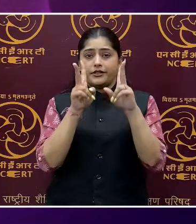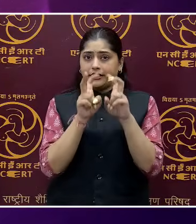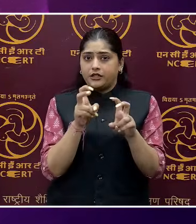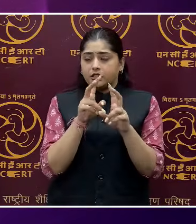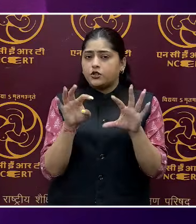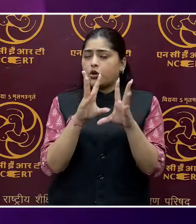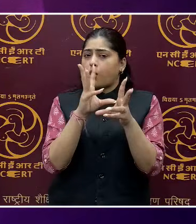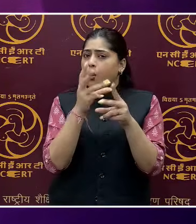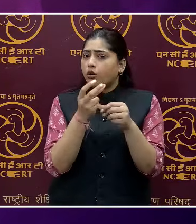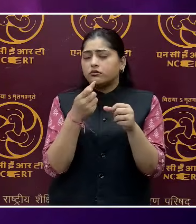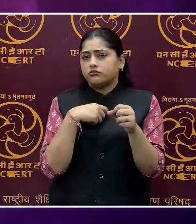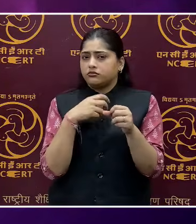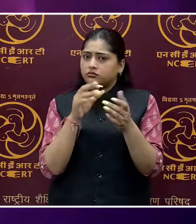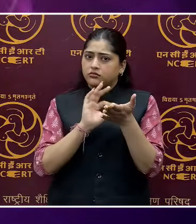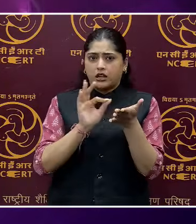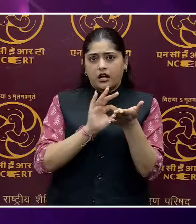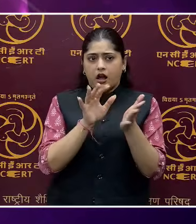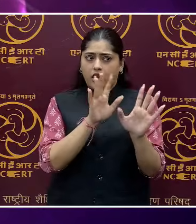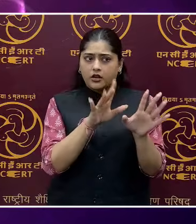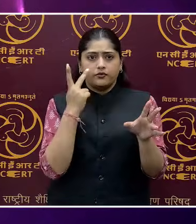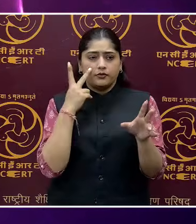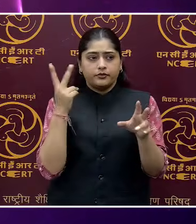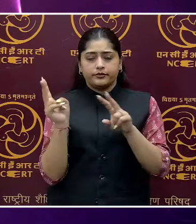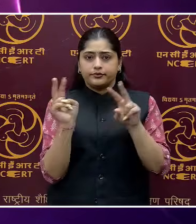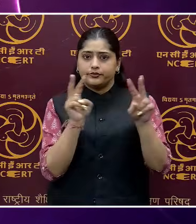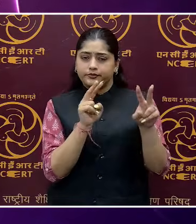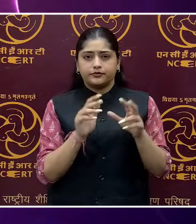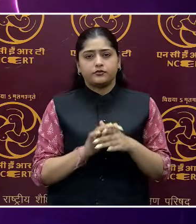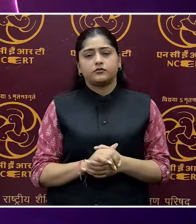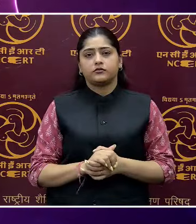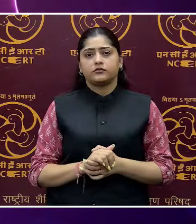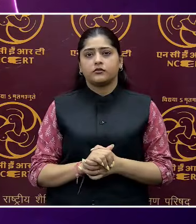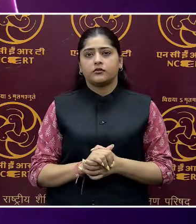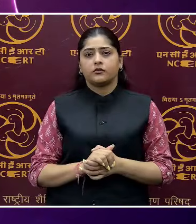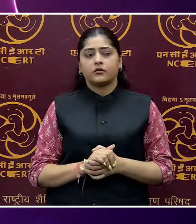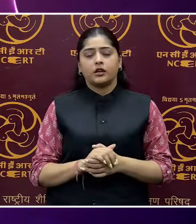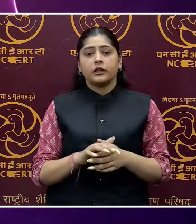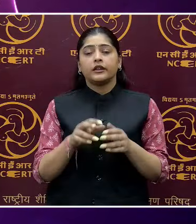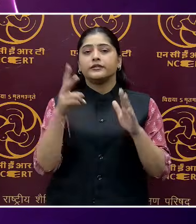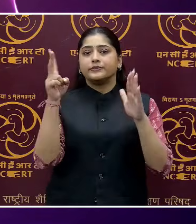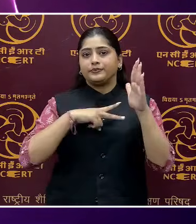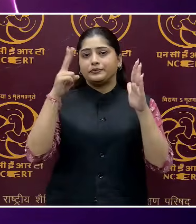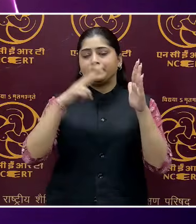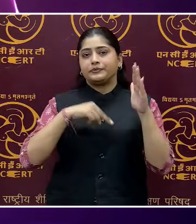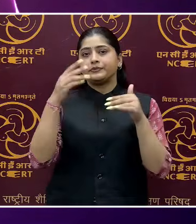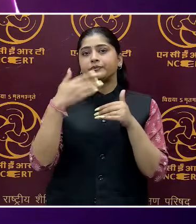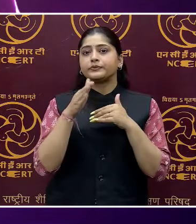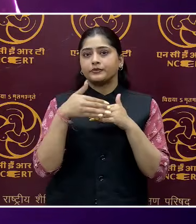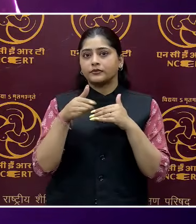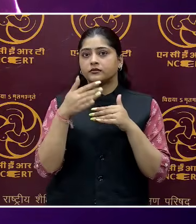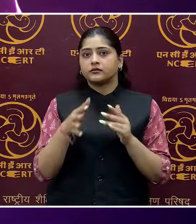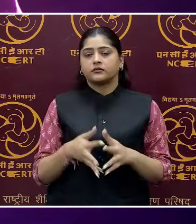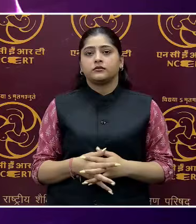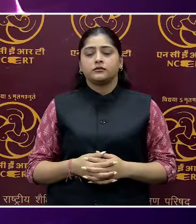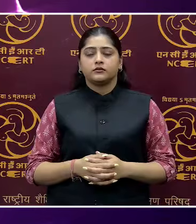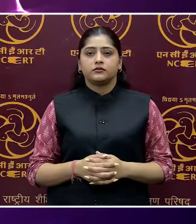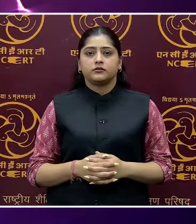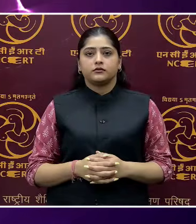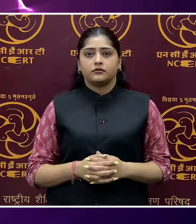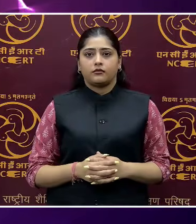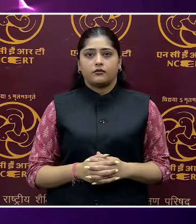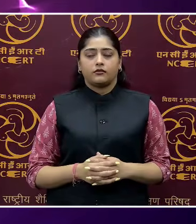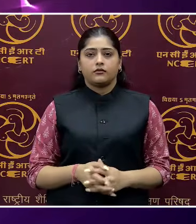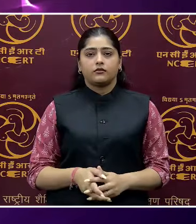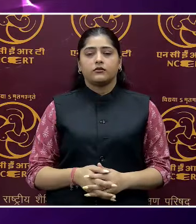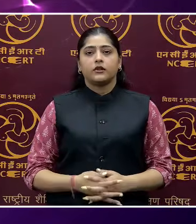is pivotal not only for teaching learning of science and maths, but also helpful in different subjects like social science,